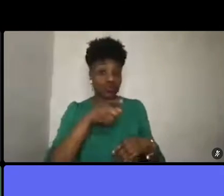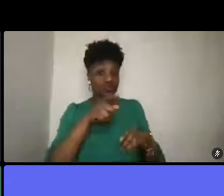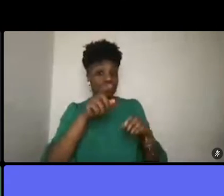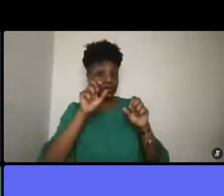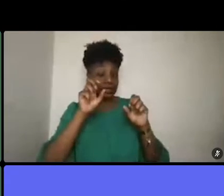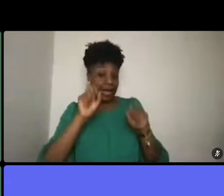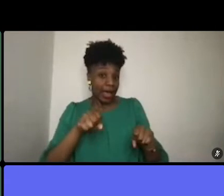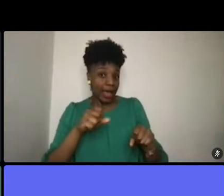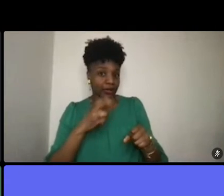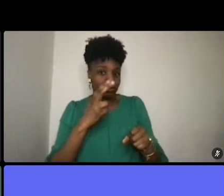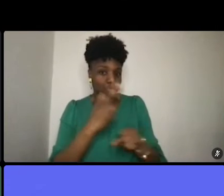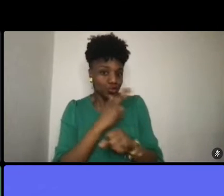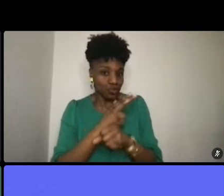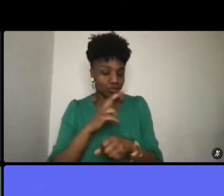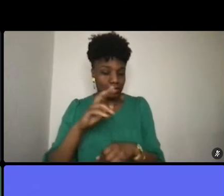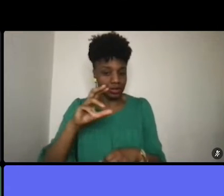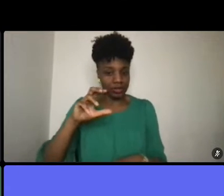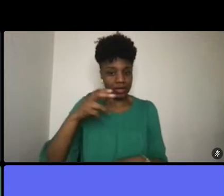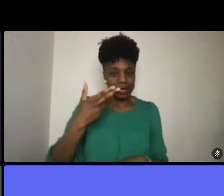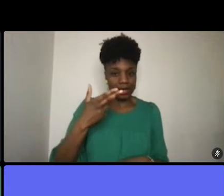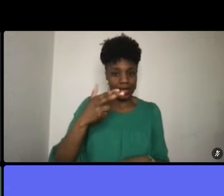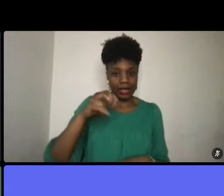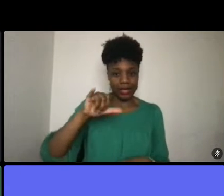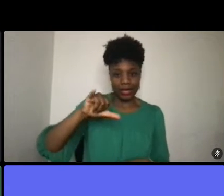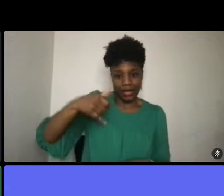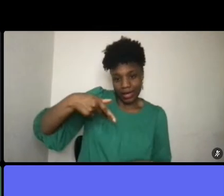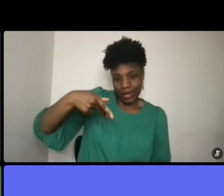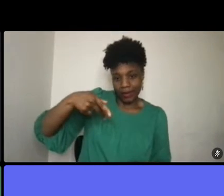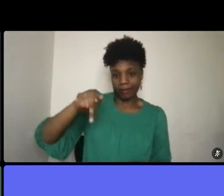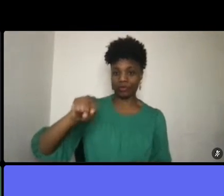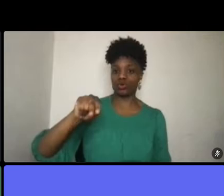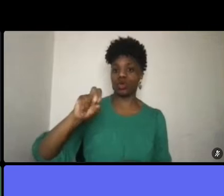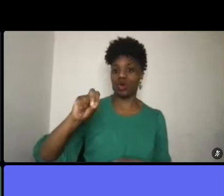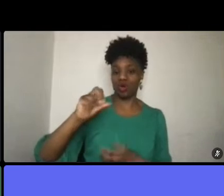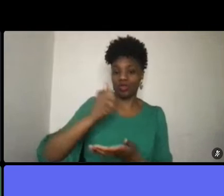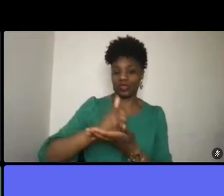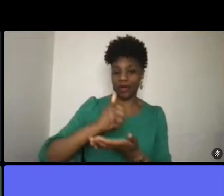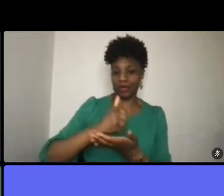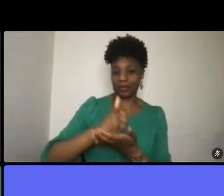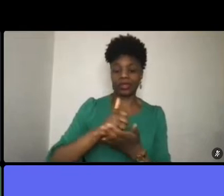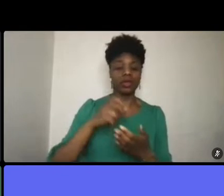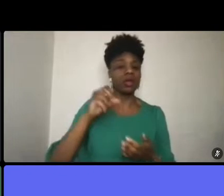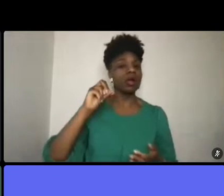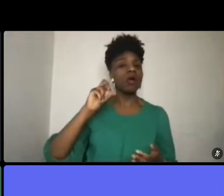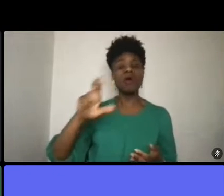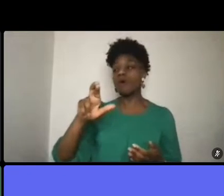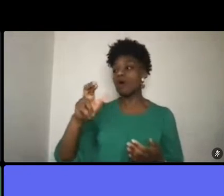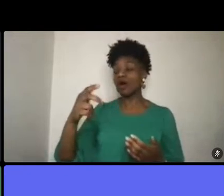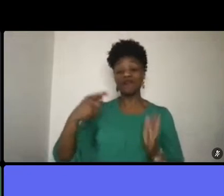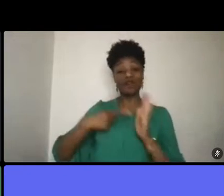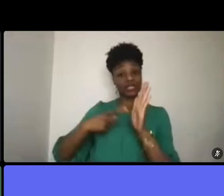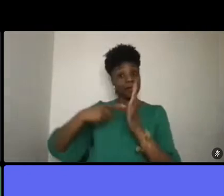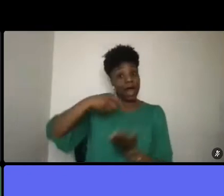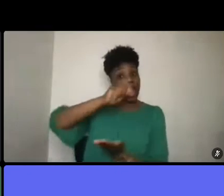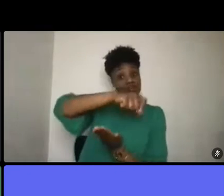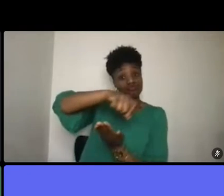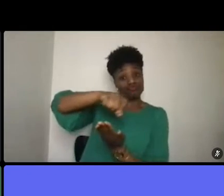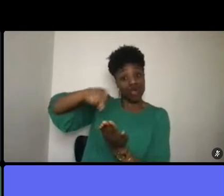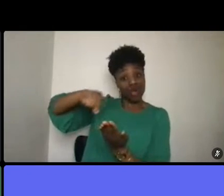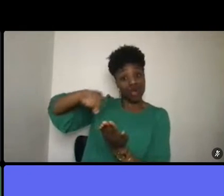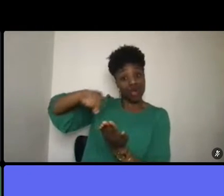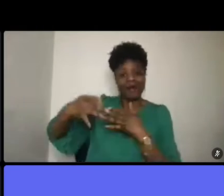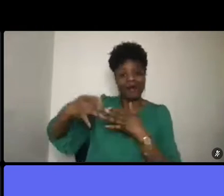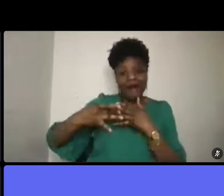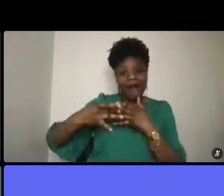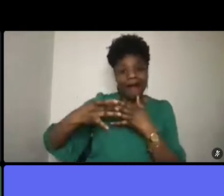but you also can use like a guided meditation. I have one that I wrote and I used actually on April Fool's Day when I